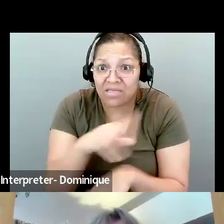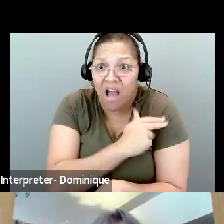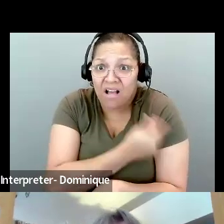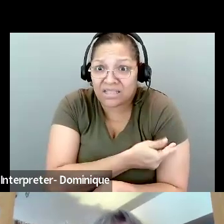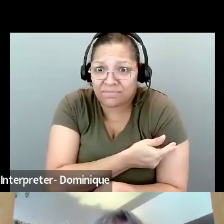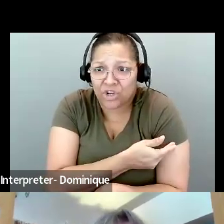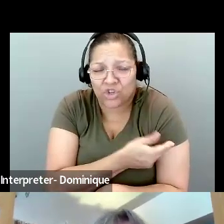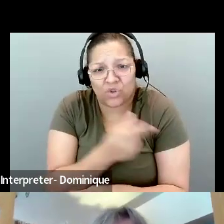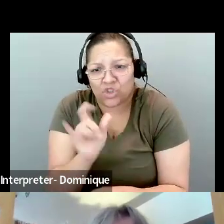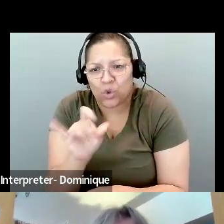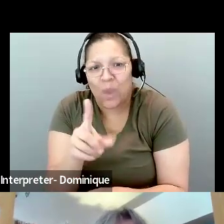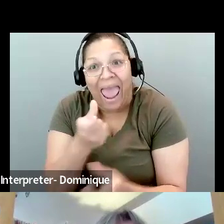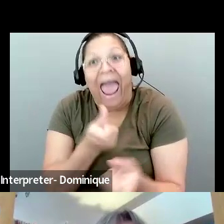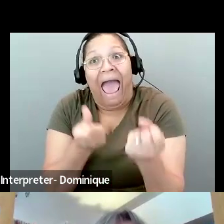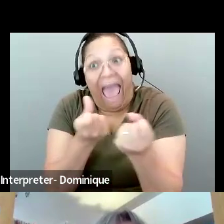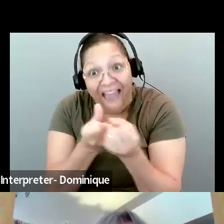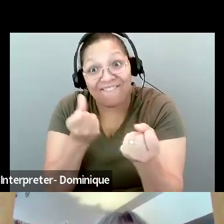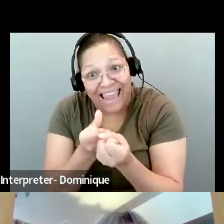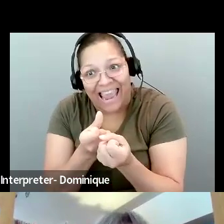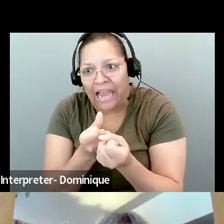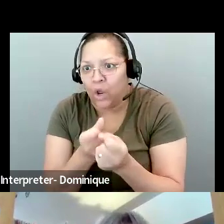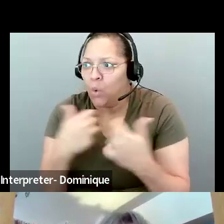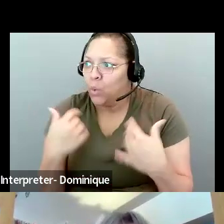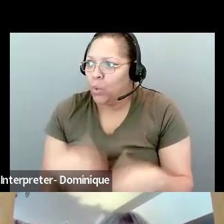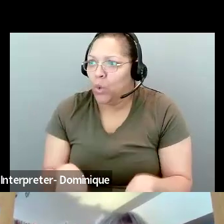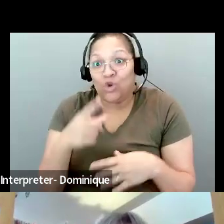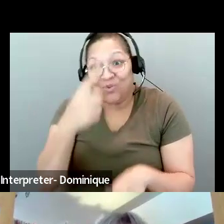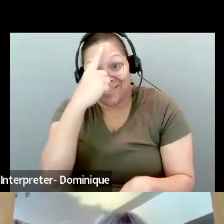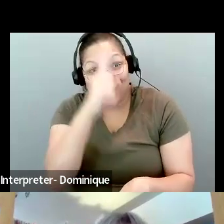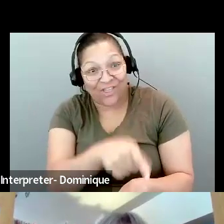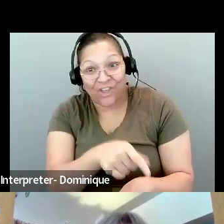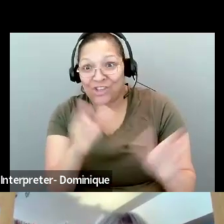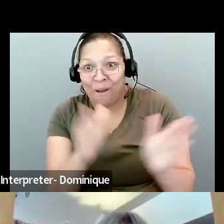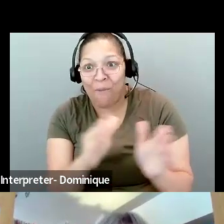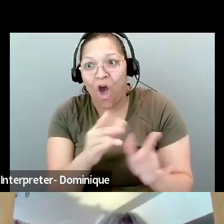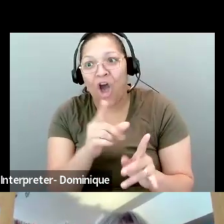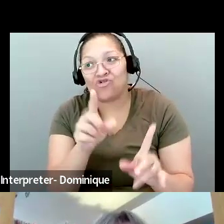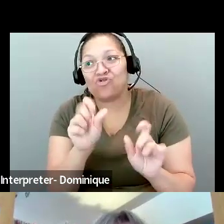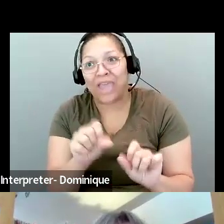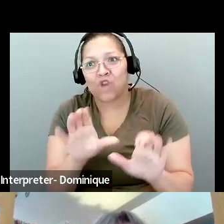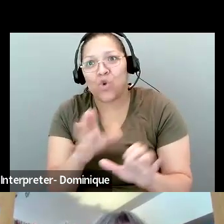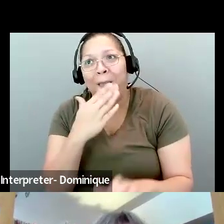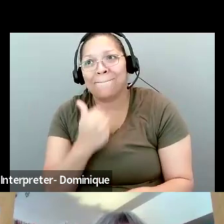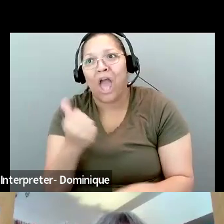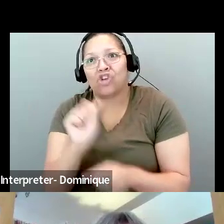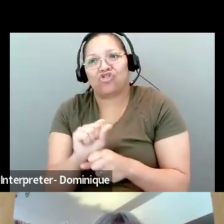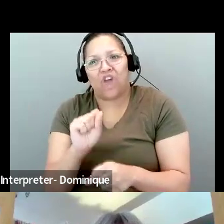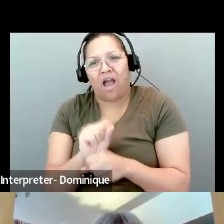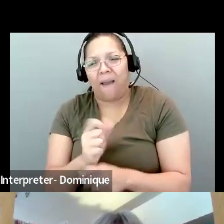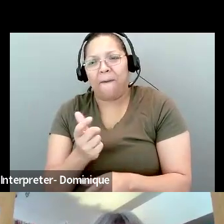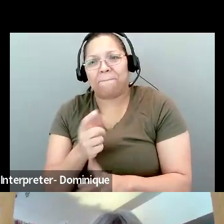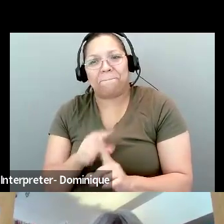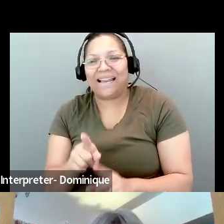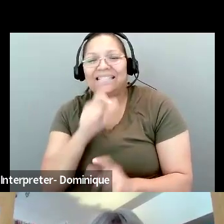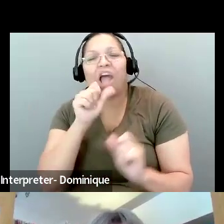so advocating over there, you'd think they're small and you could do a much better job. And this isn't all